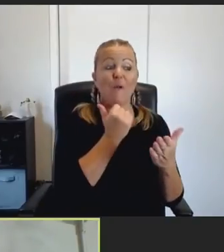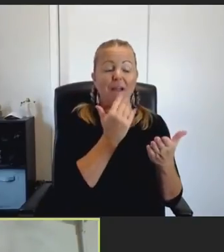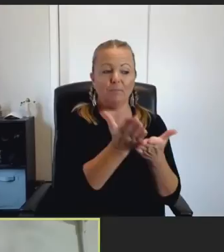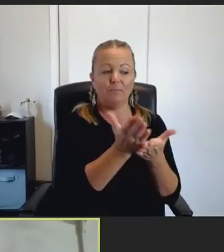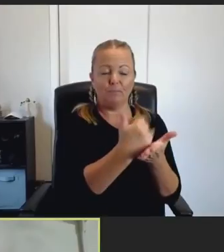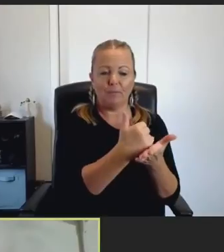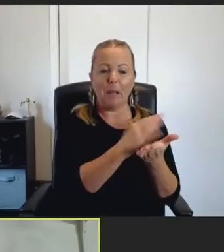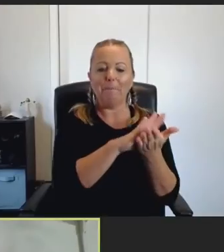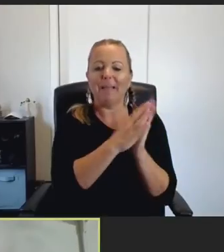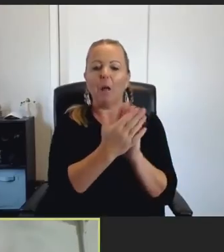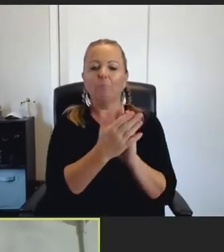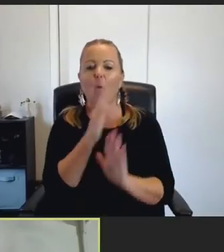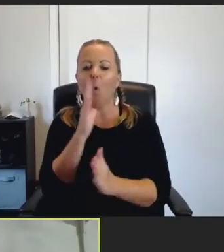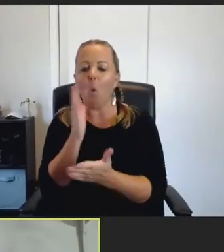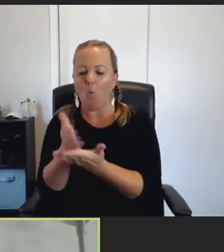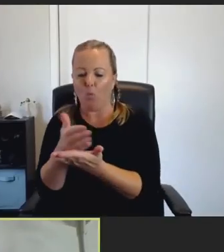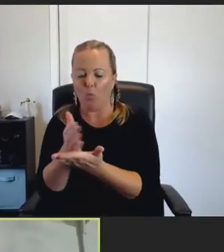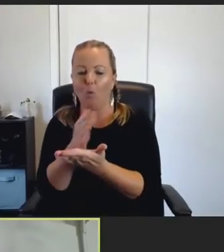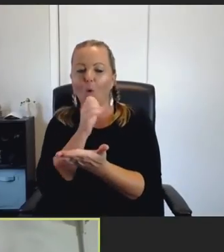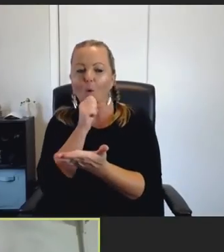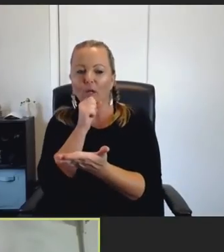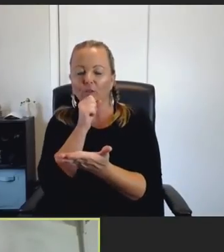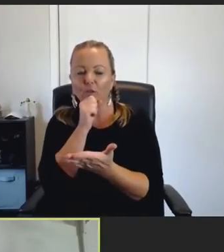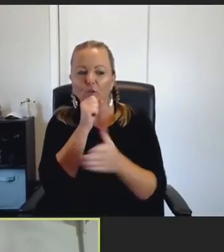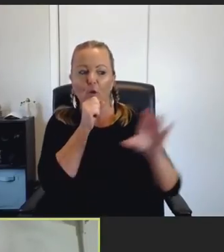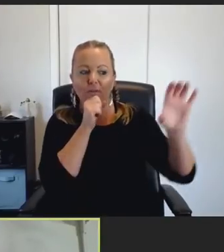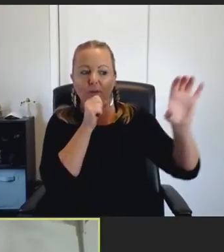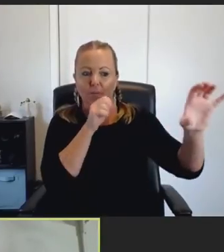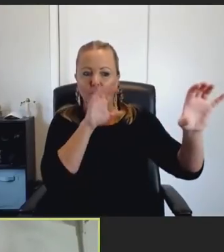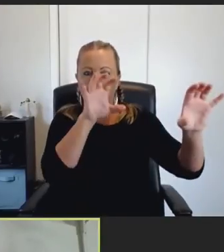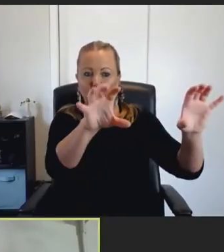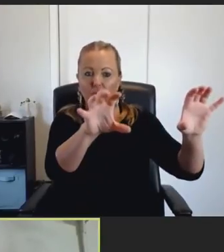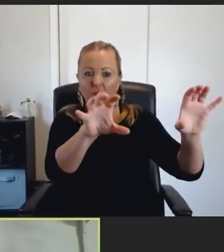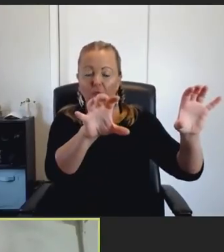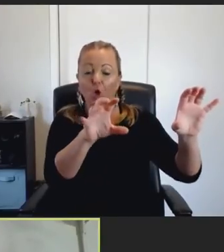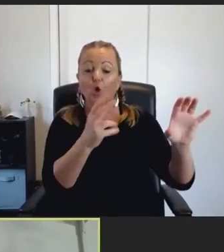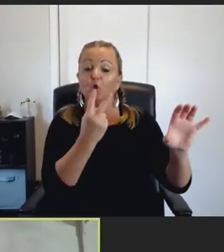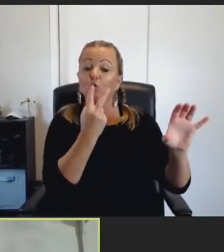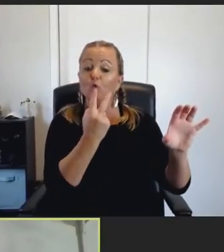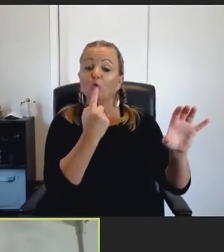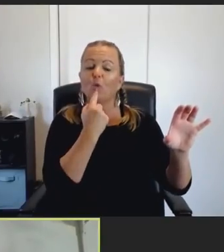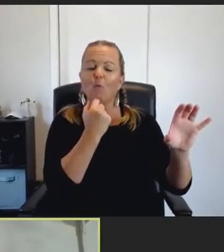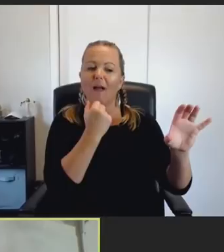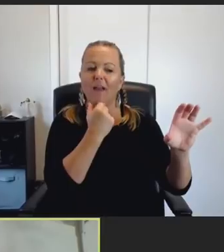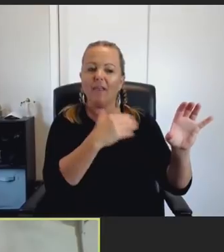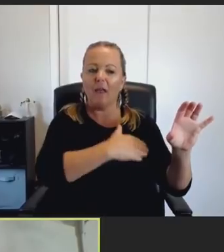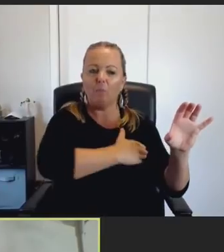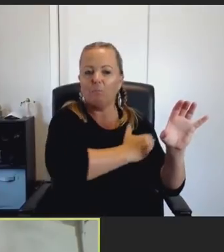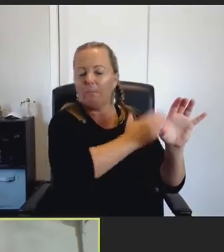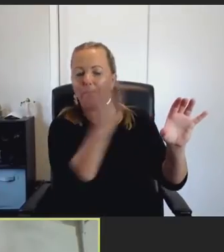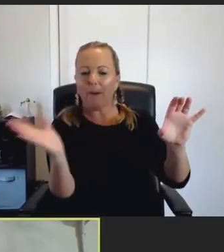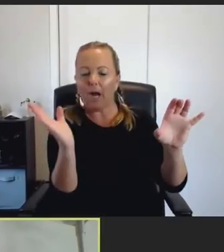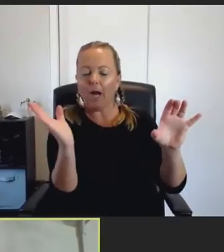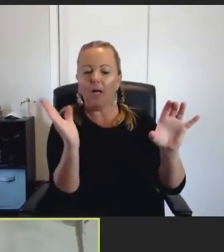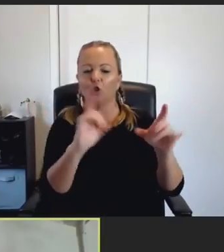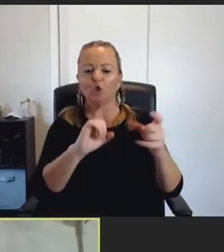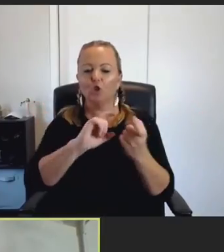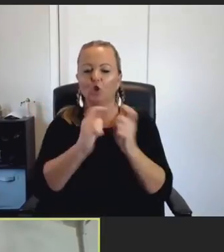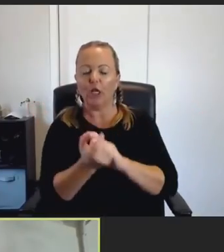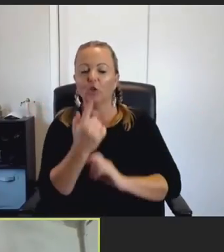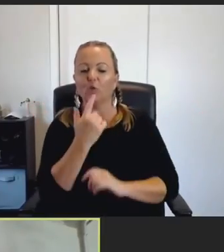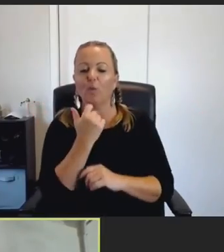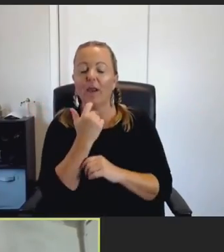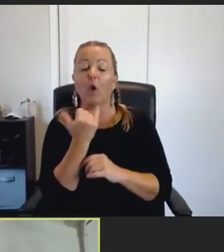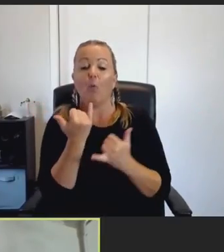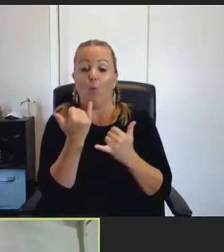when 2 or 3 of the overall categories are red that it tips the compass into red. And the reason why La Crosse is